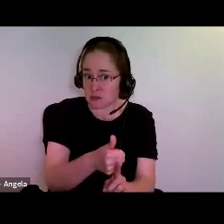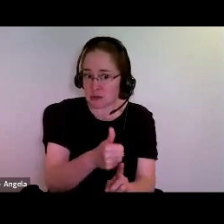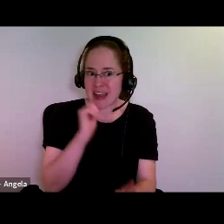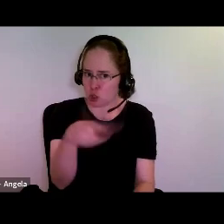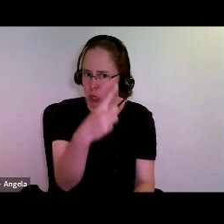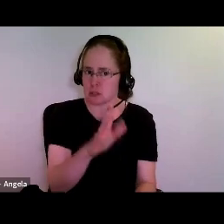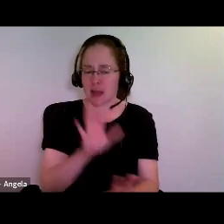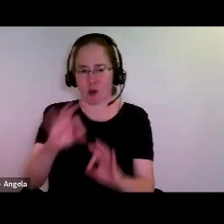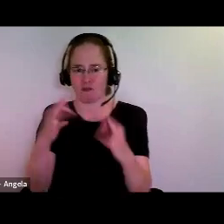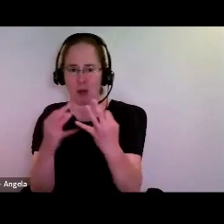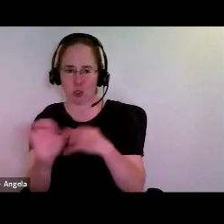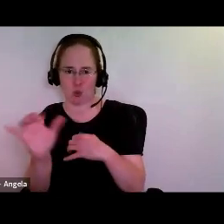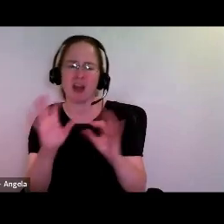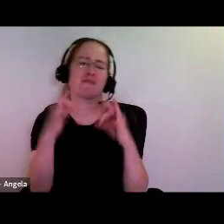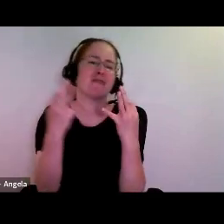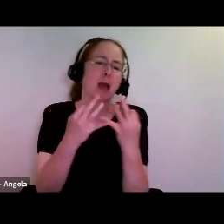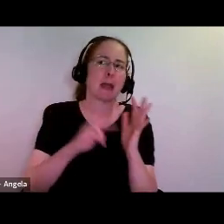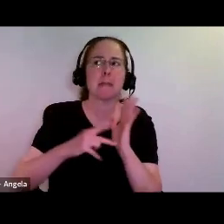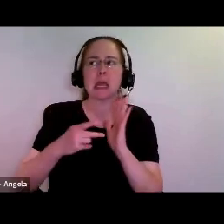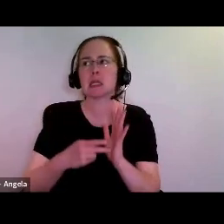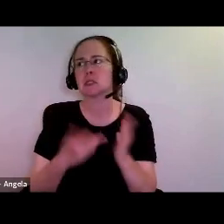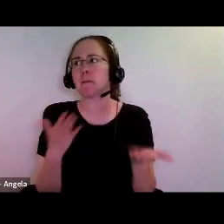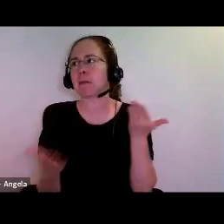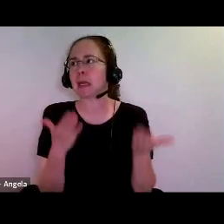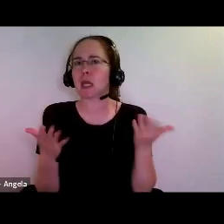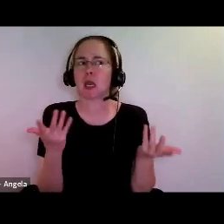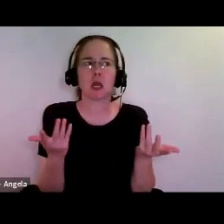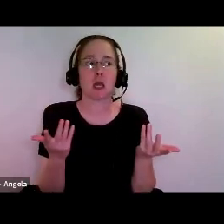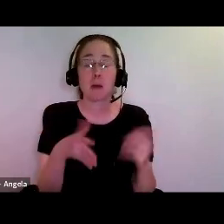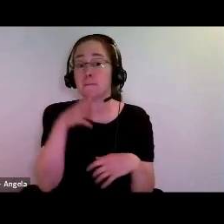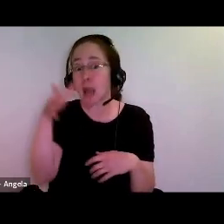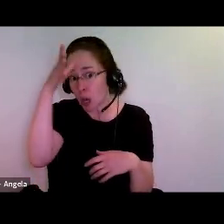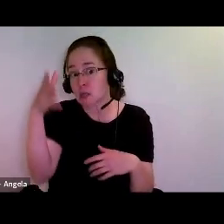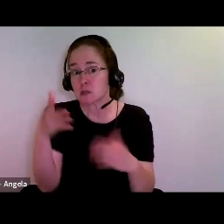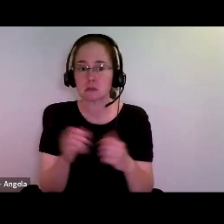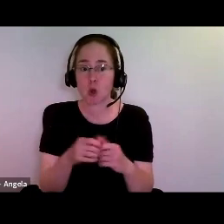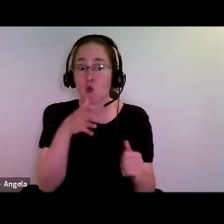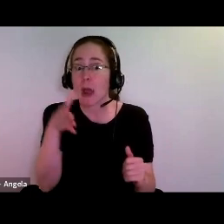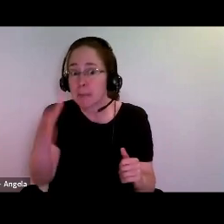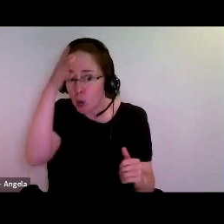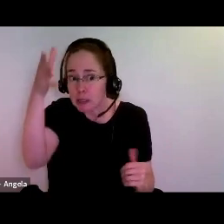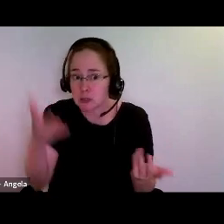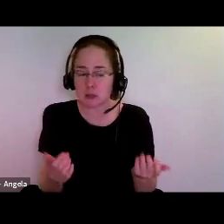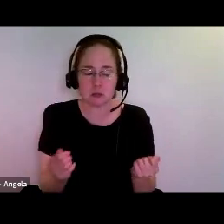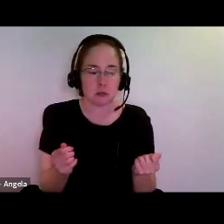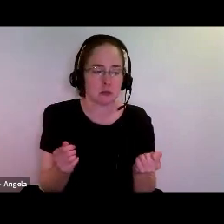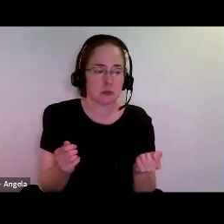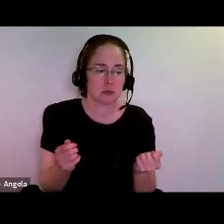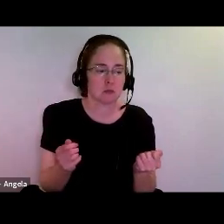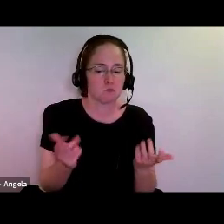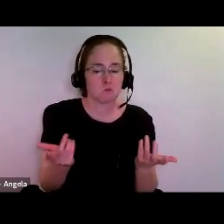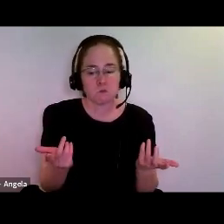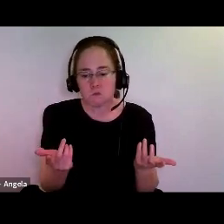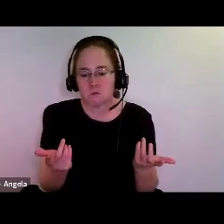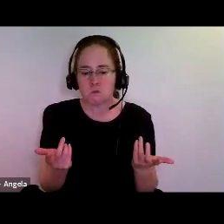very broadest sense of the word. Family might mean a parent, it might mean a grandparent, it might mean someone